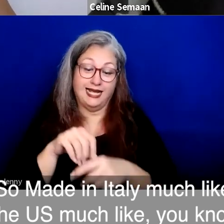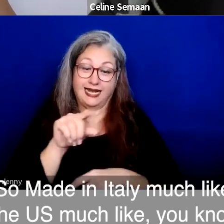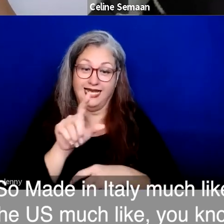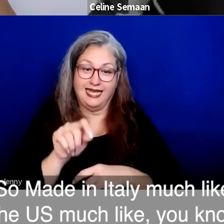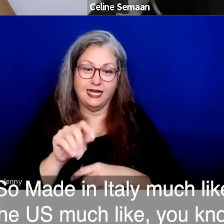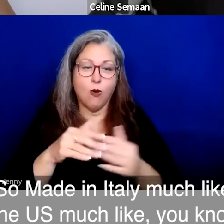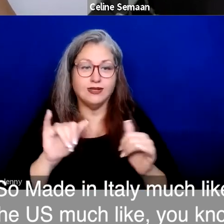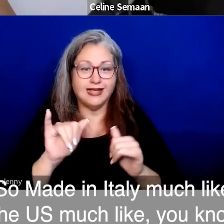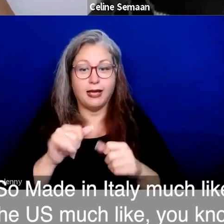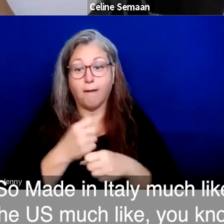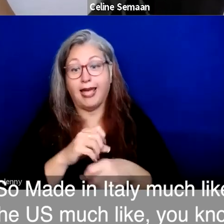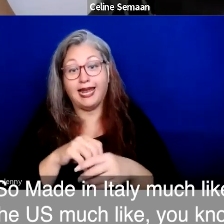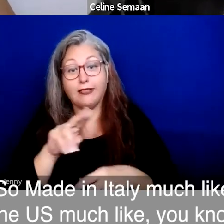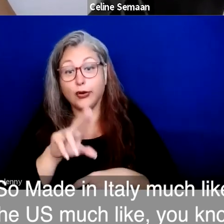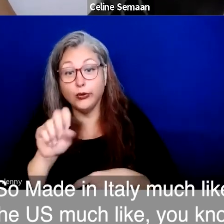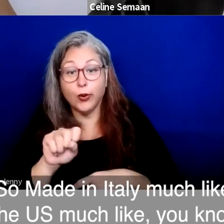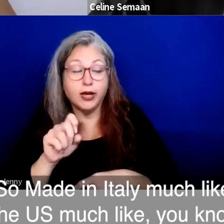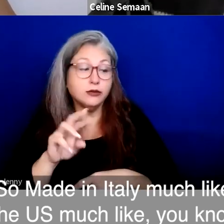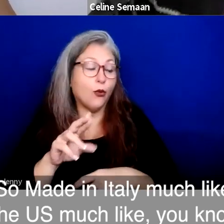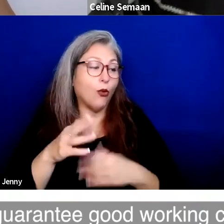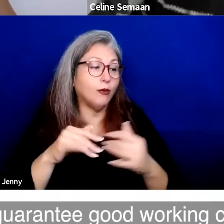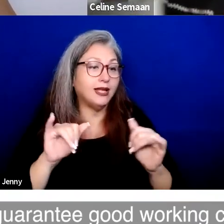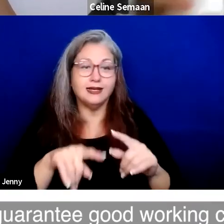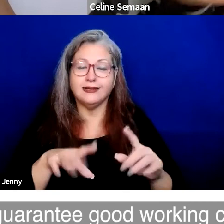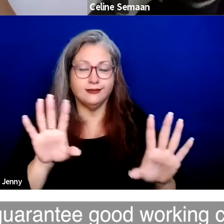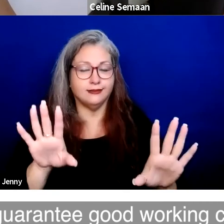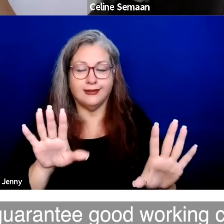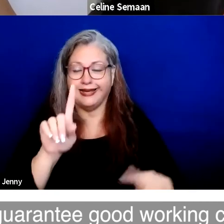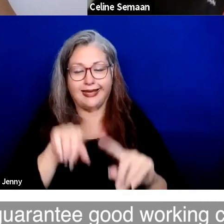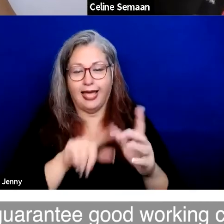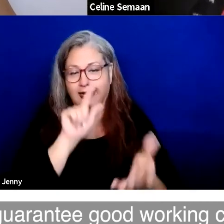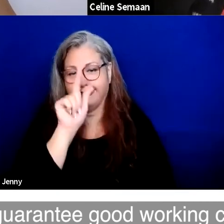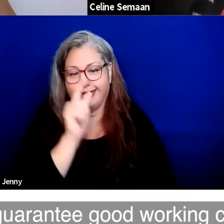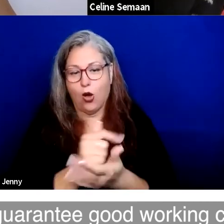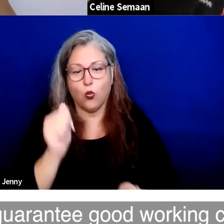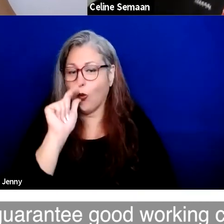much like made in the US, much like, doesn't guarantee